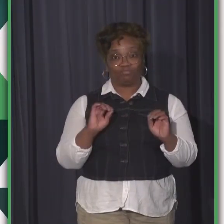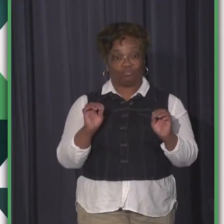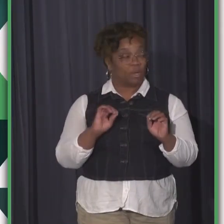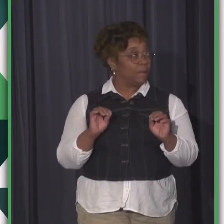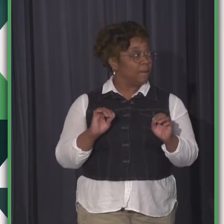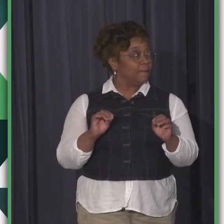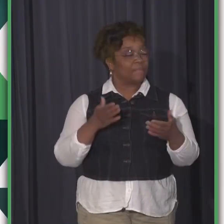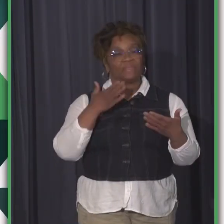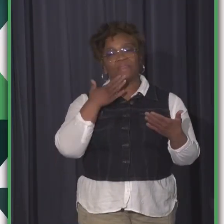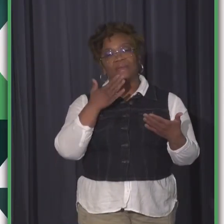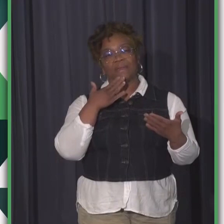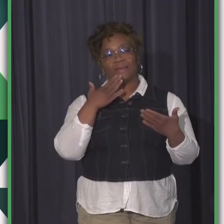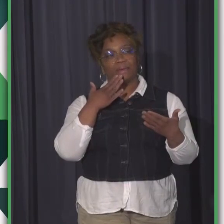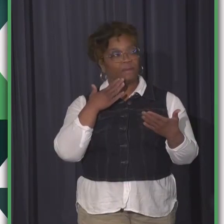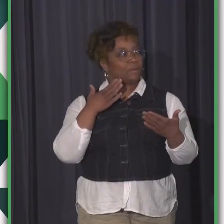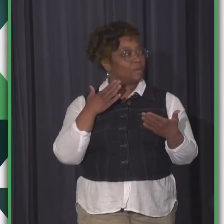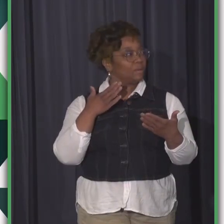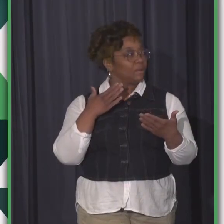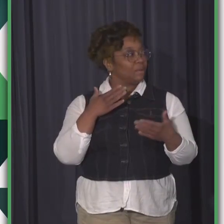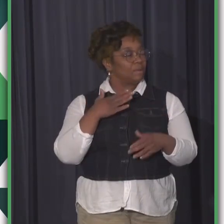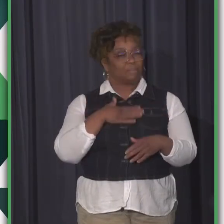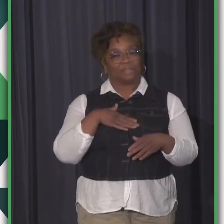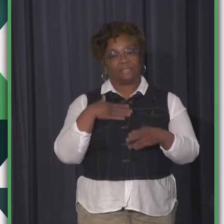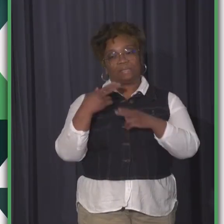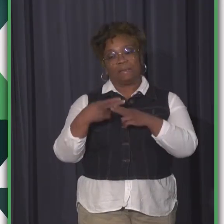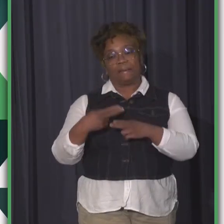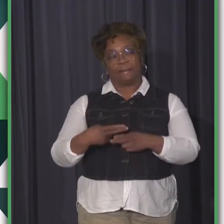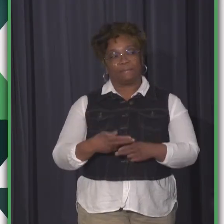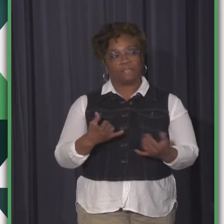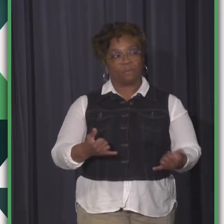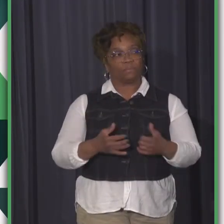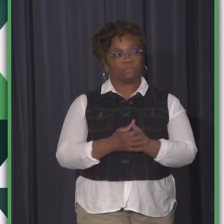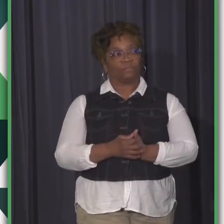questions, thank you very kindly. Please call the roll.